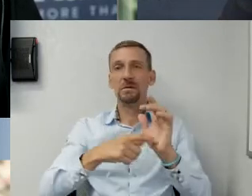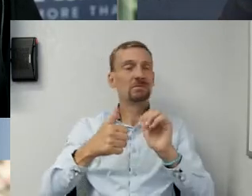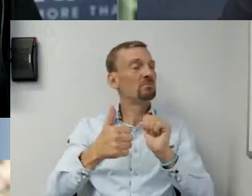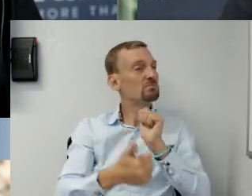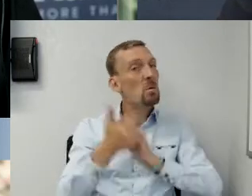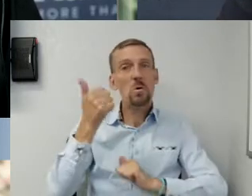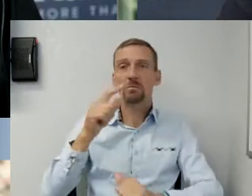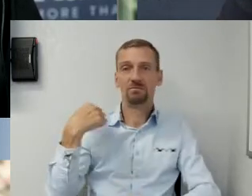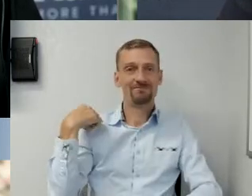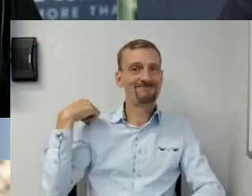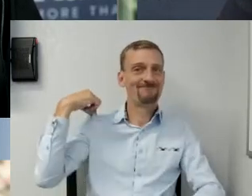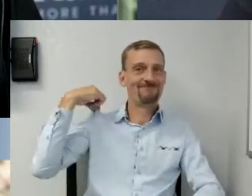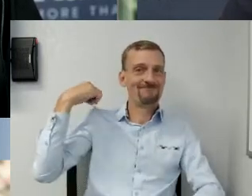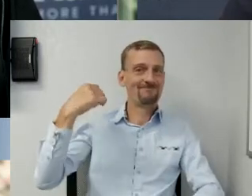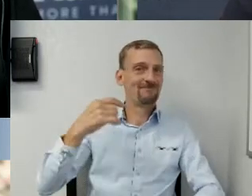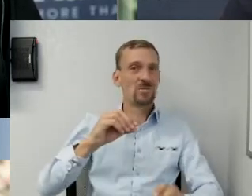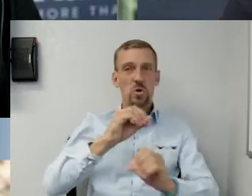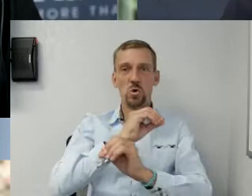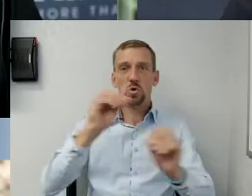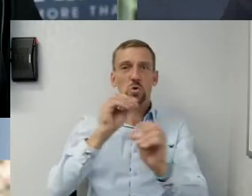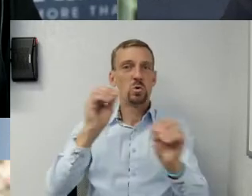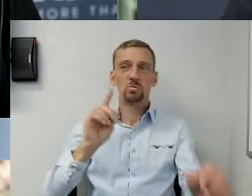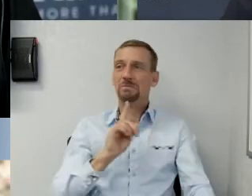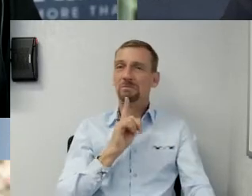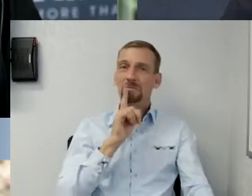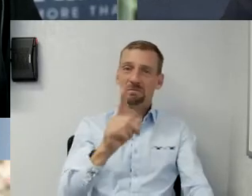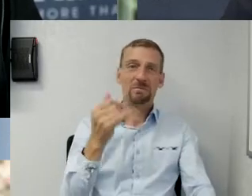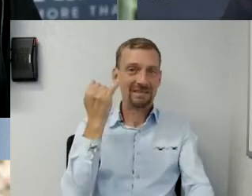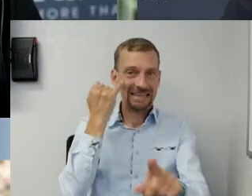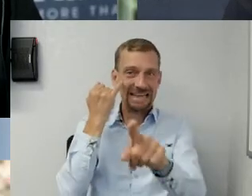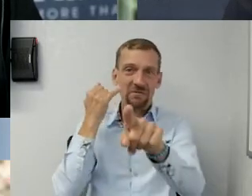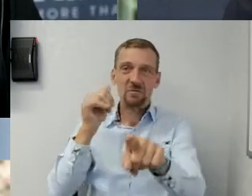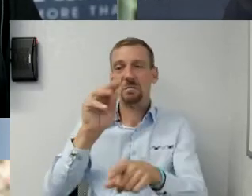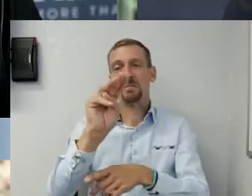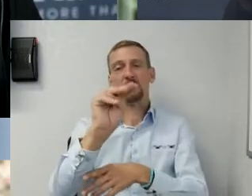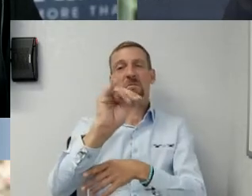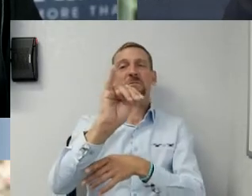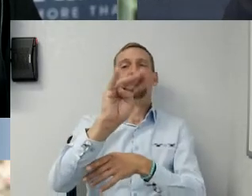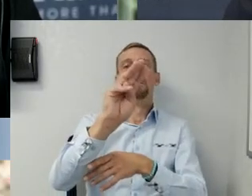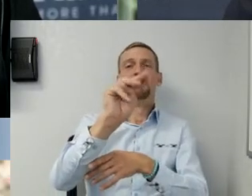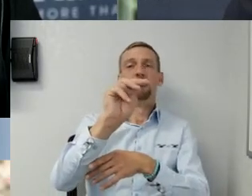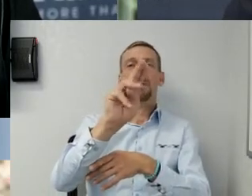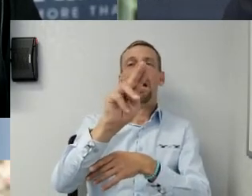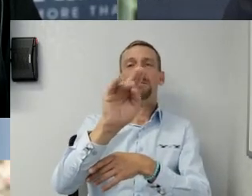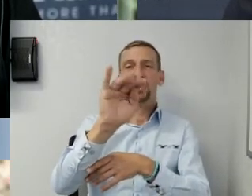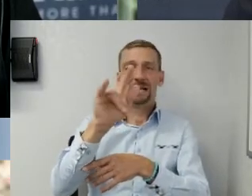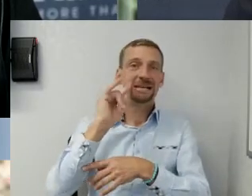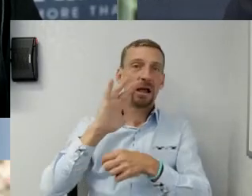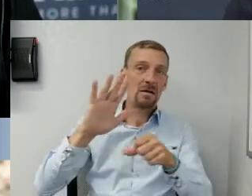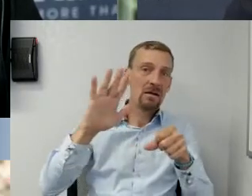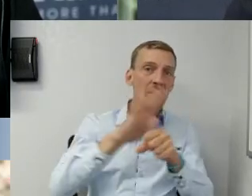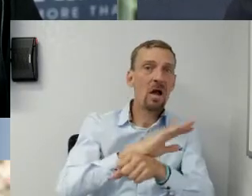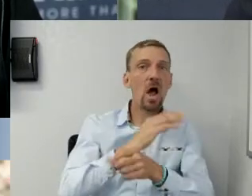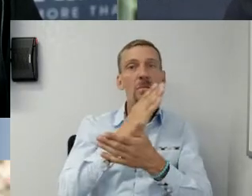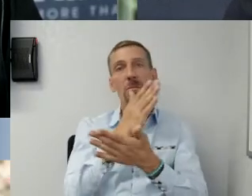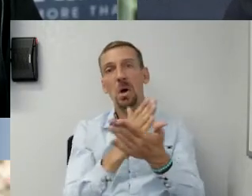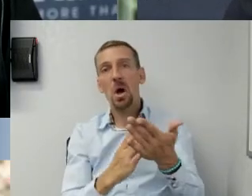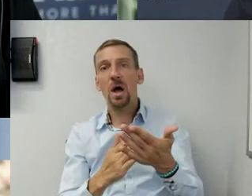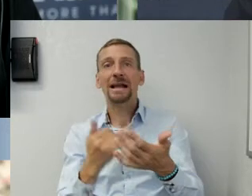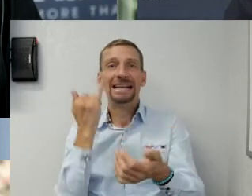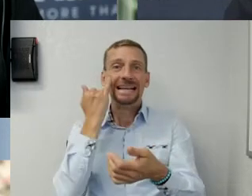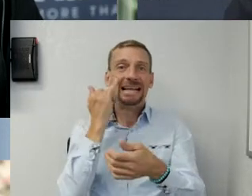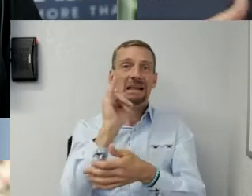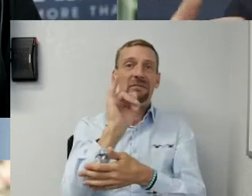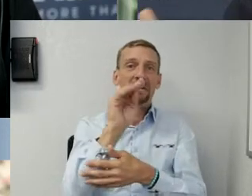And again, provides you no assurances of immunity, partial or full. If you were immune, how long would it